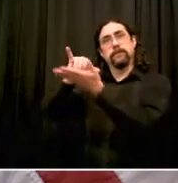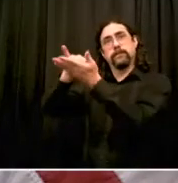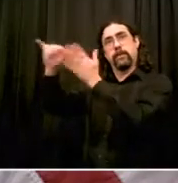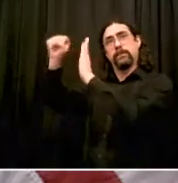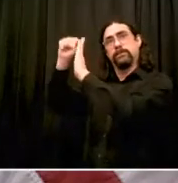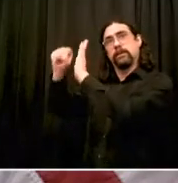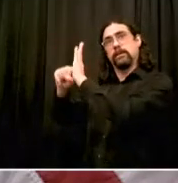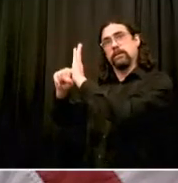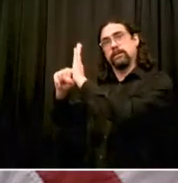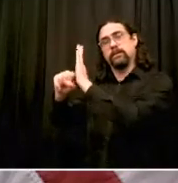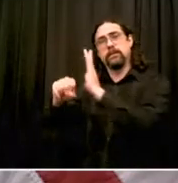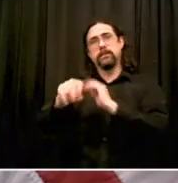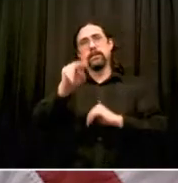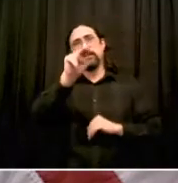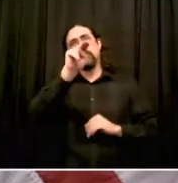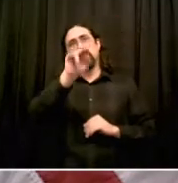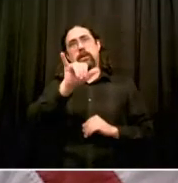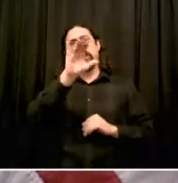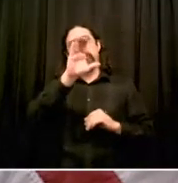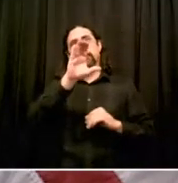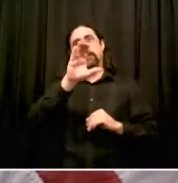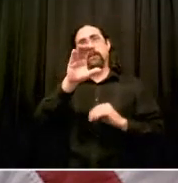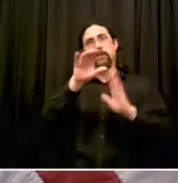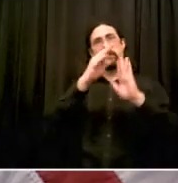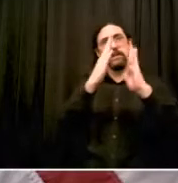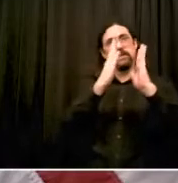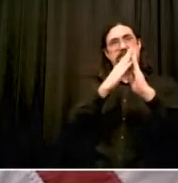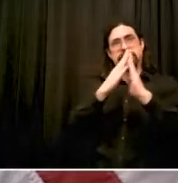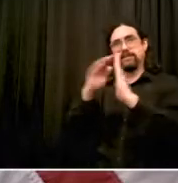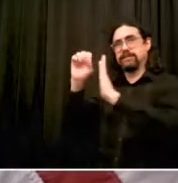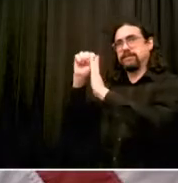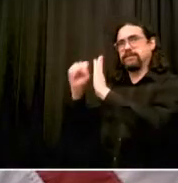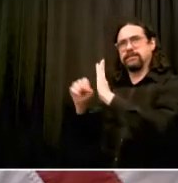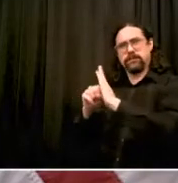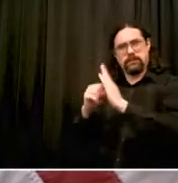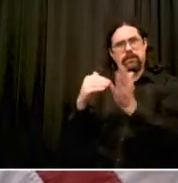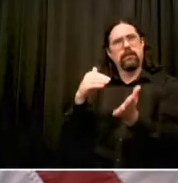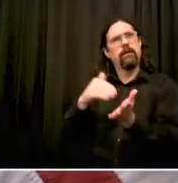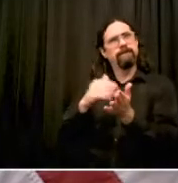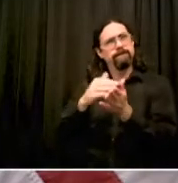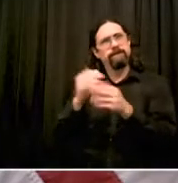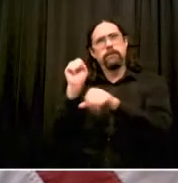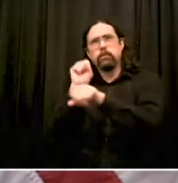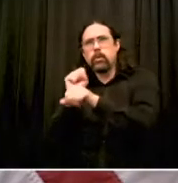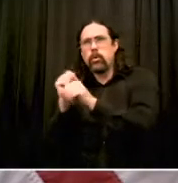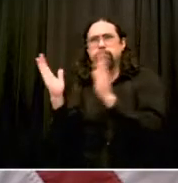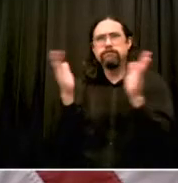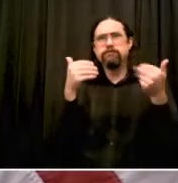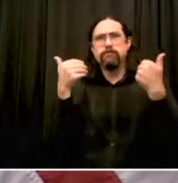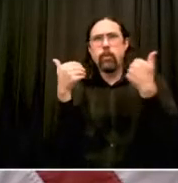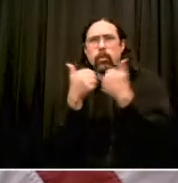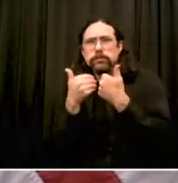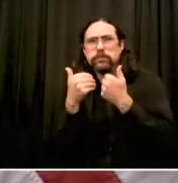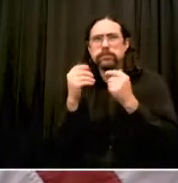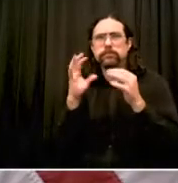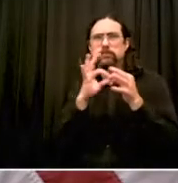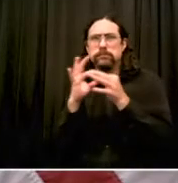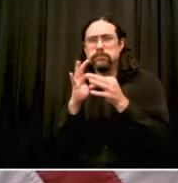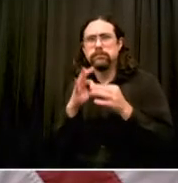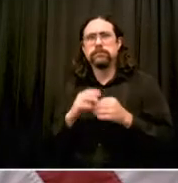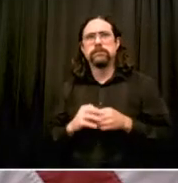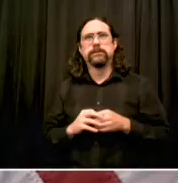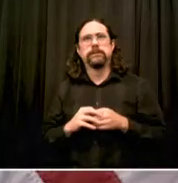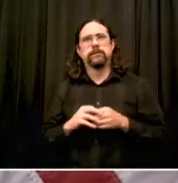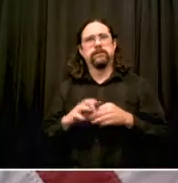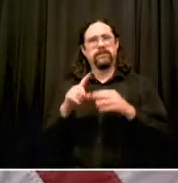seem to provide public evidence of that assertion. Does his criticism sting? Is he nicer in private? Rich,